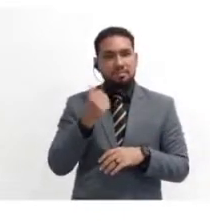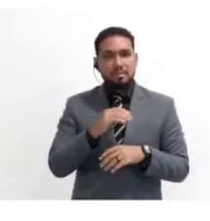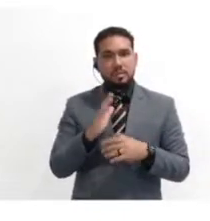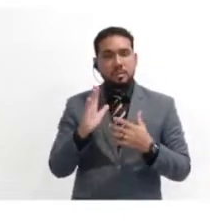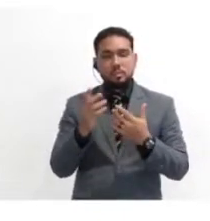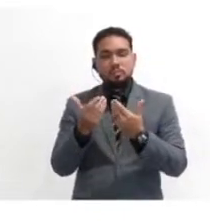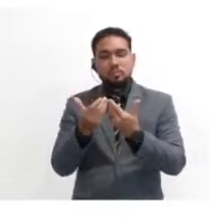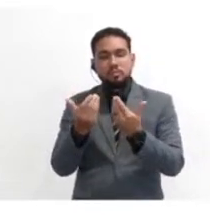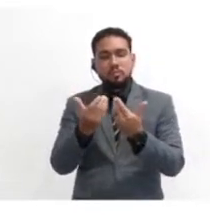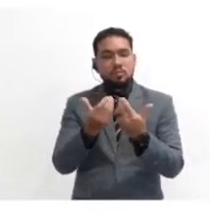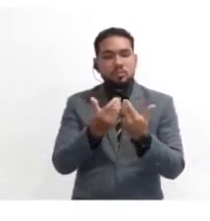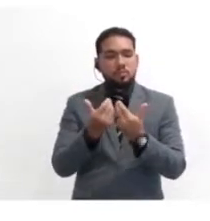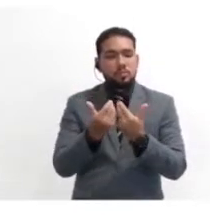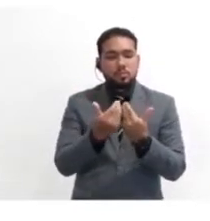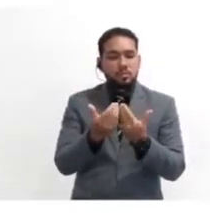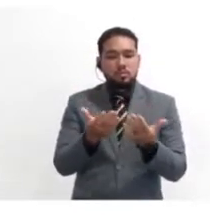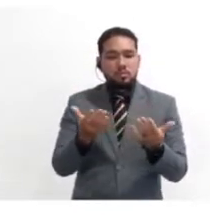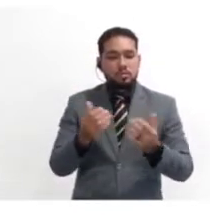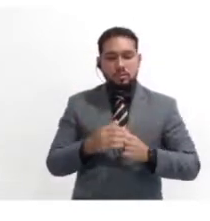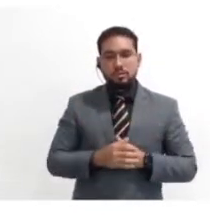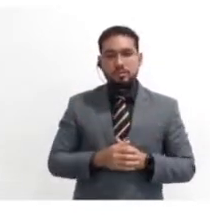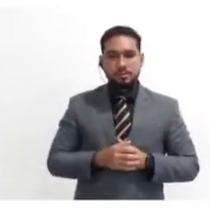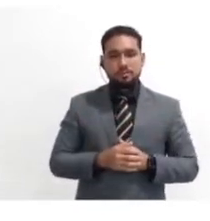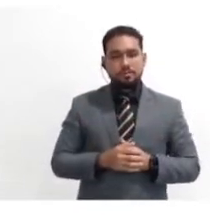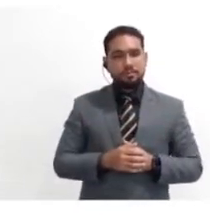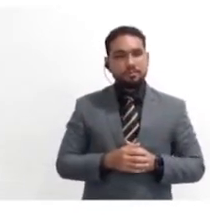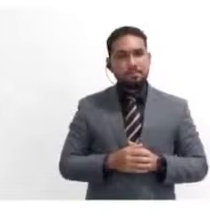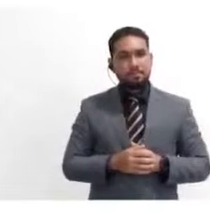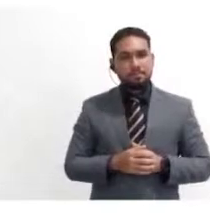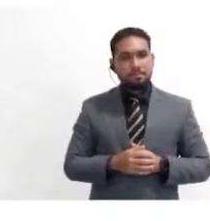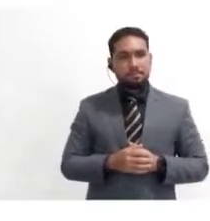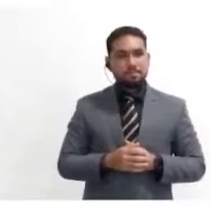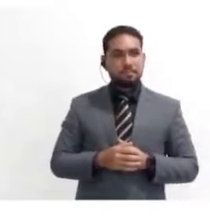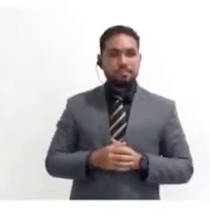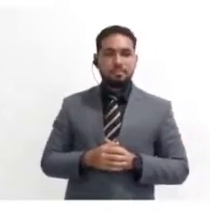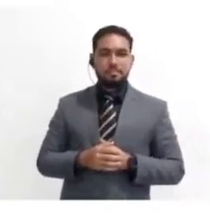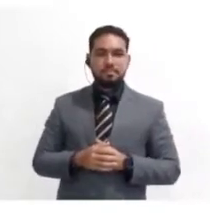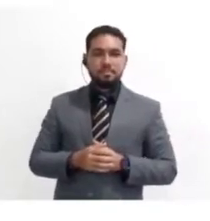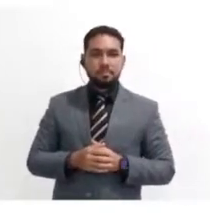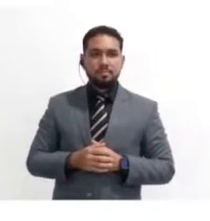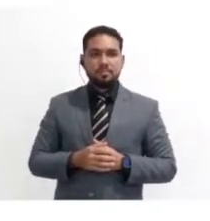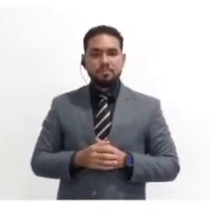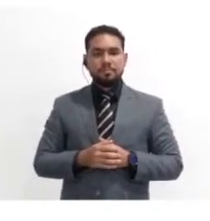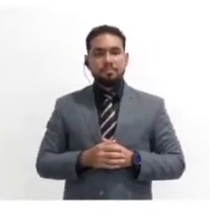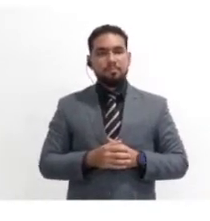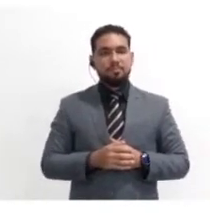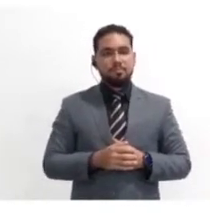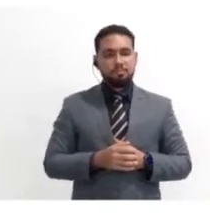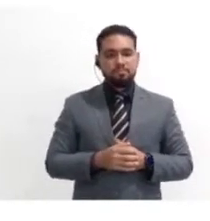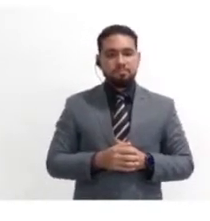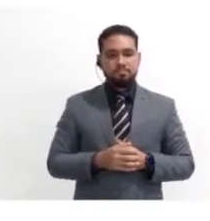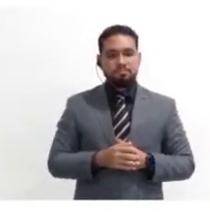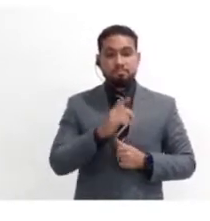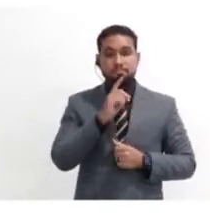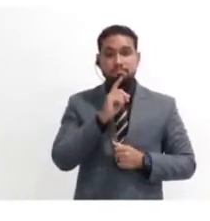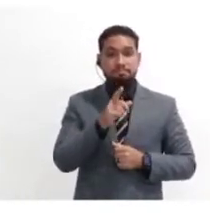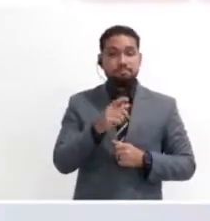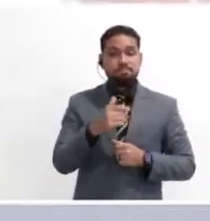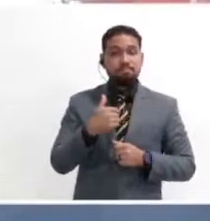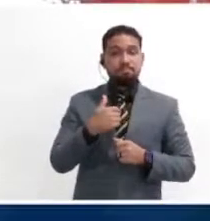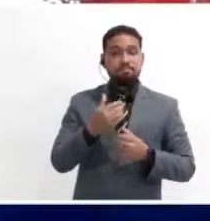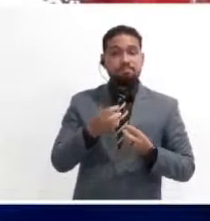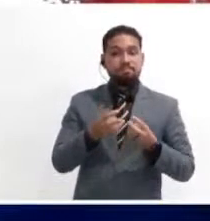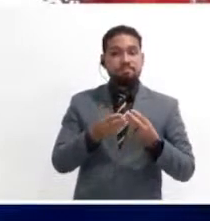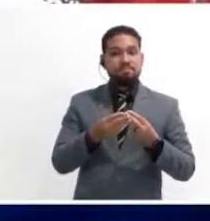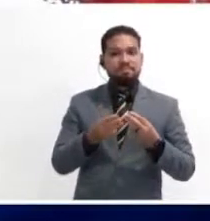So this is just talking a little bit about this material, the electronic mold compound, or EMC. And it's that blow up